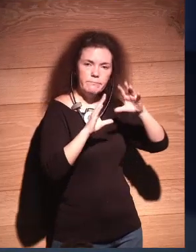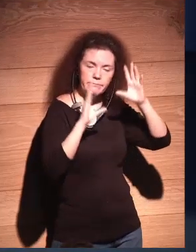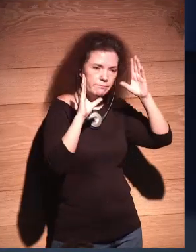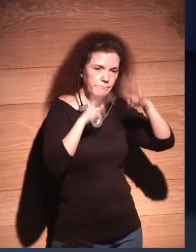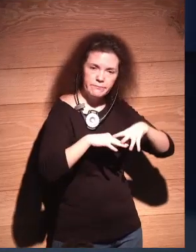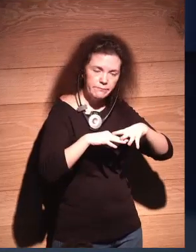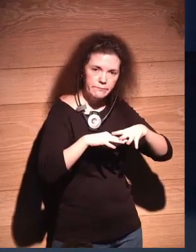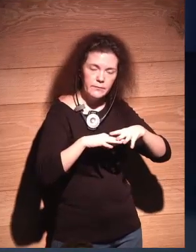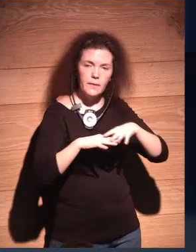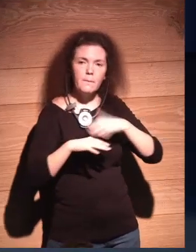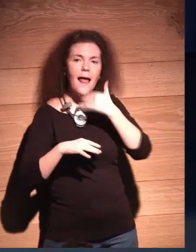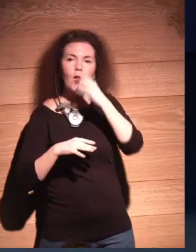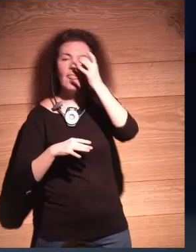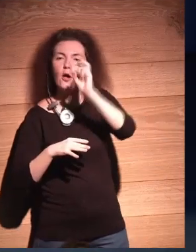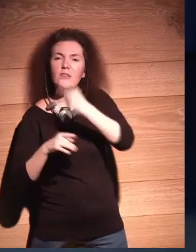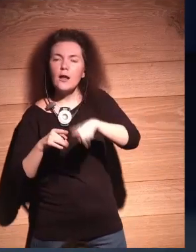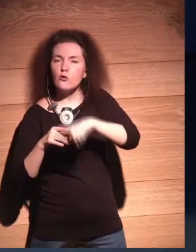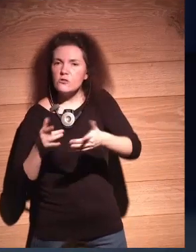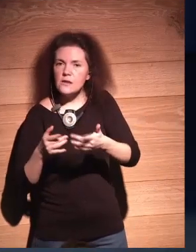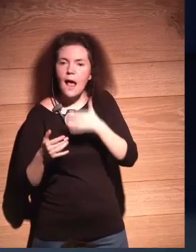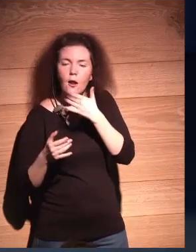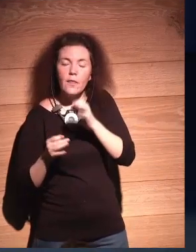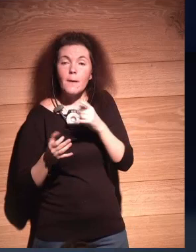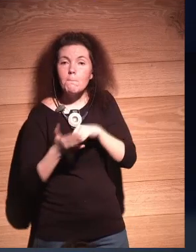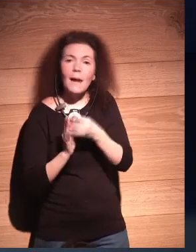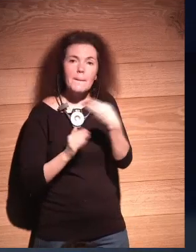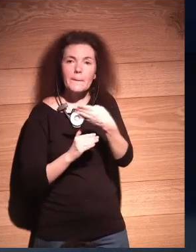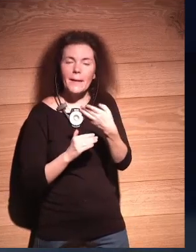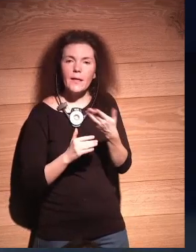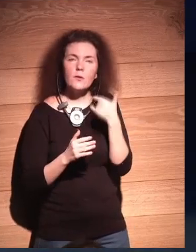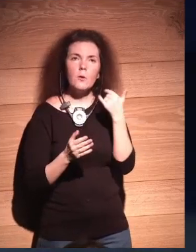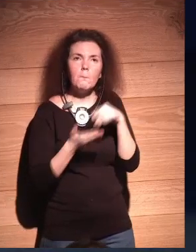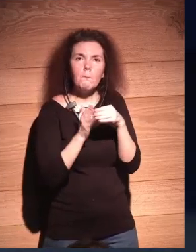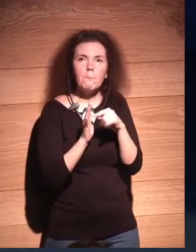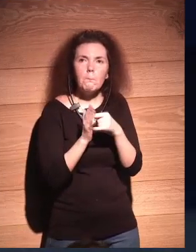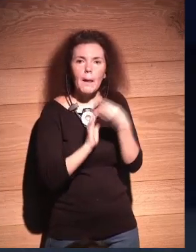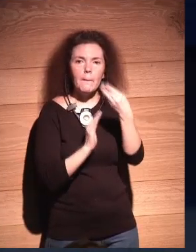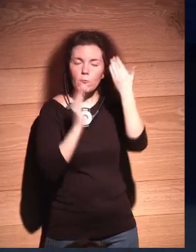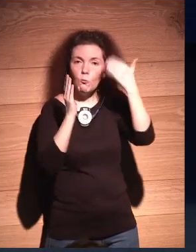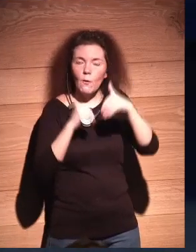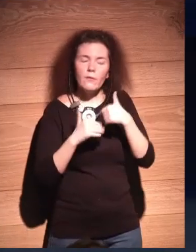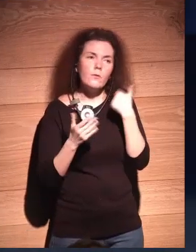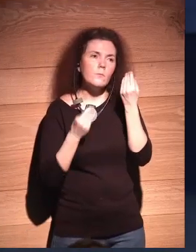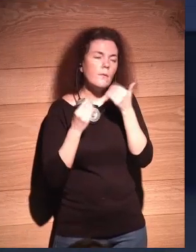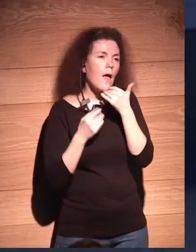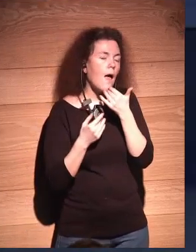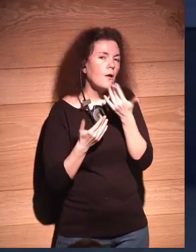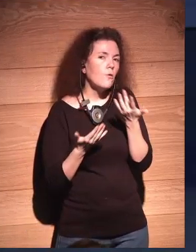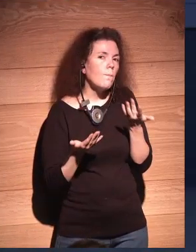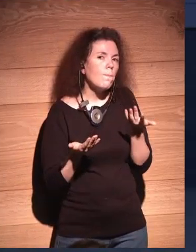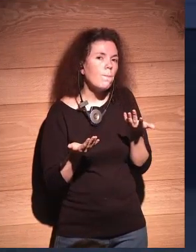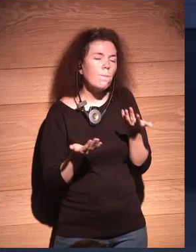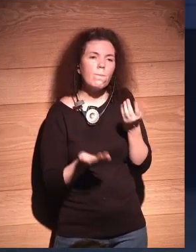do. So I said, okay, I made a very quick one, which, how to fill this huge space. So I said, I'm